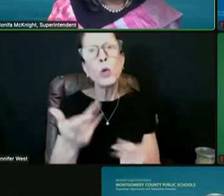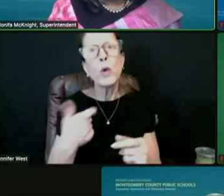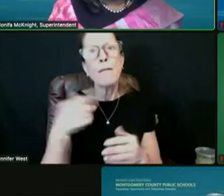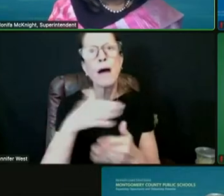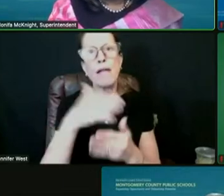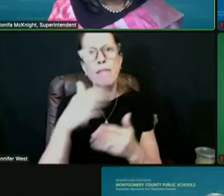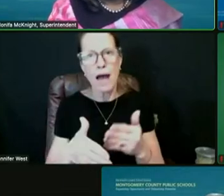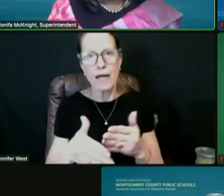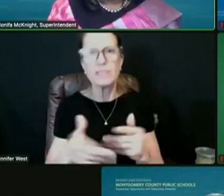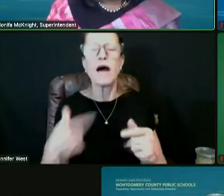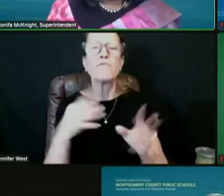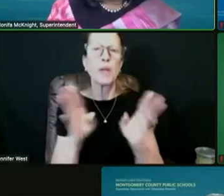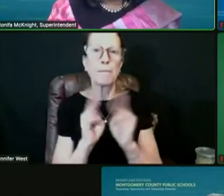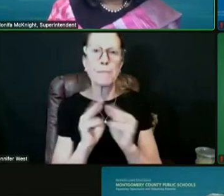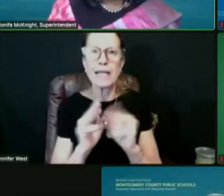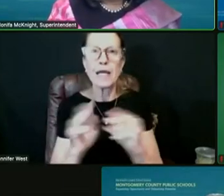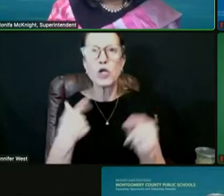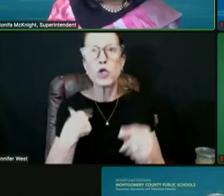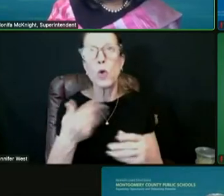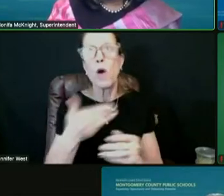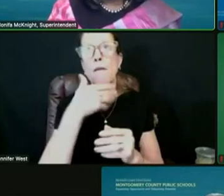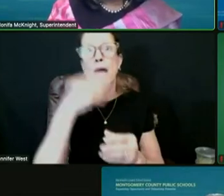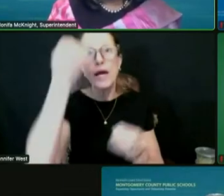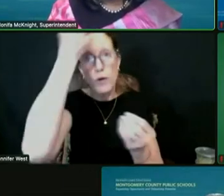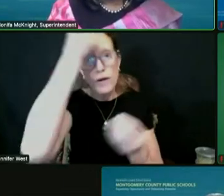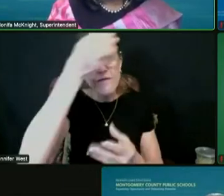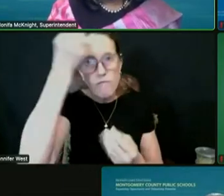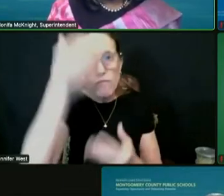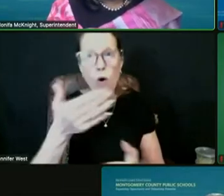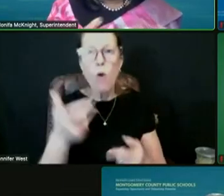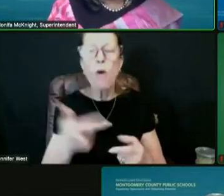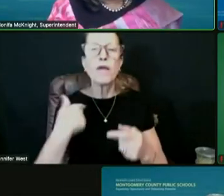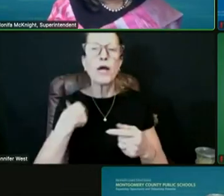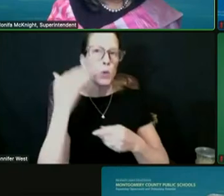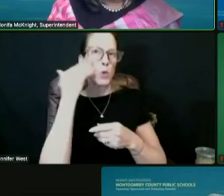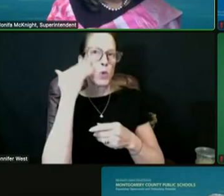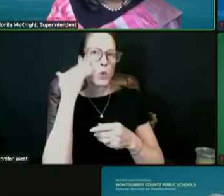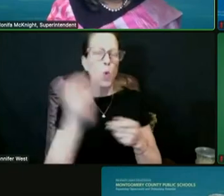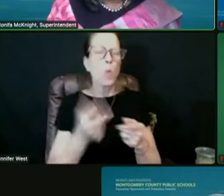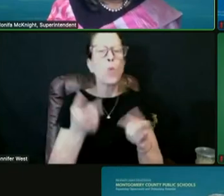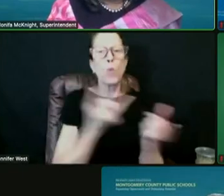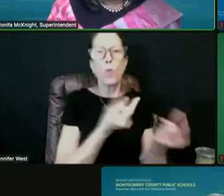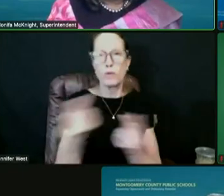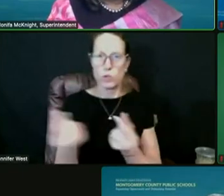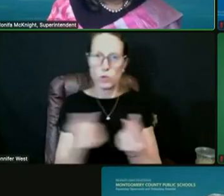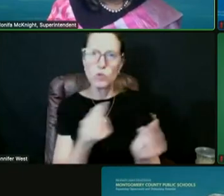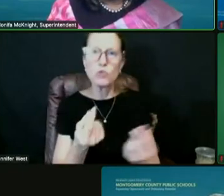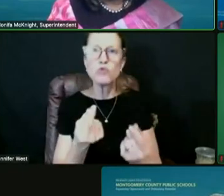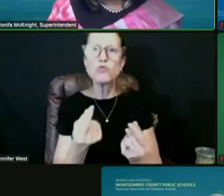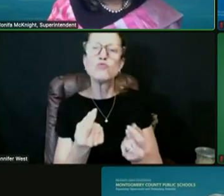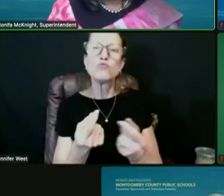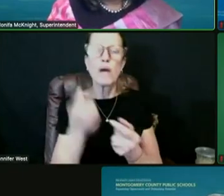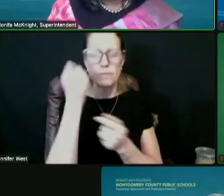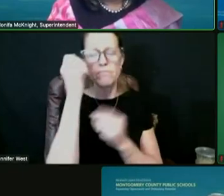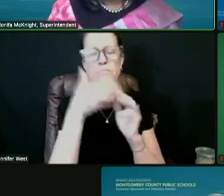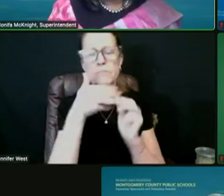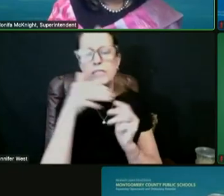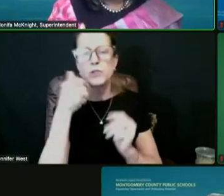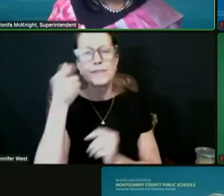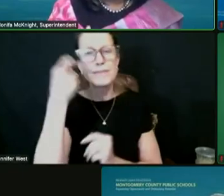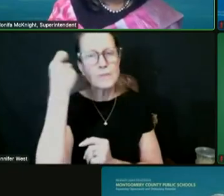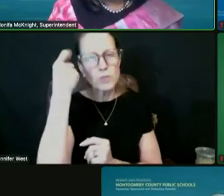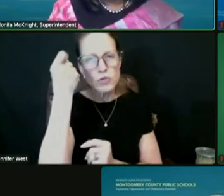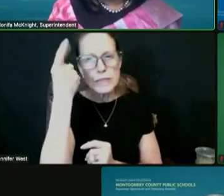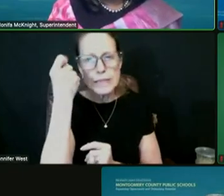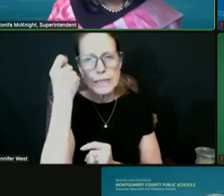better informed about the budget process for Montgomery County Public Schools, and two, can actually better understand how it is that you